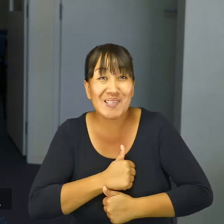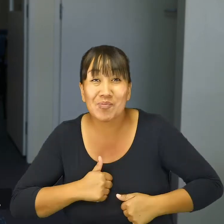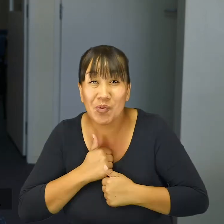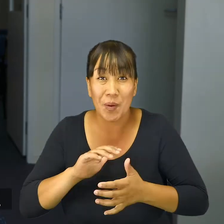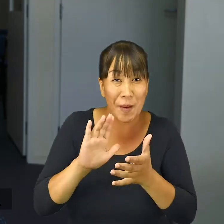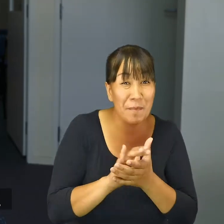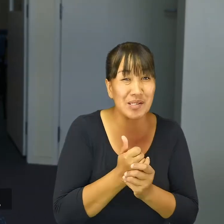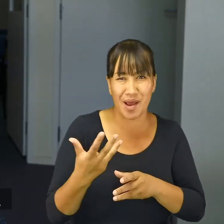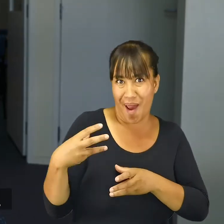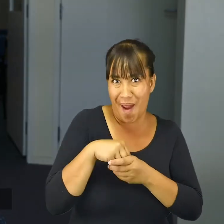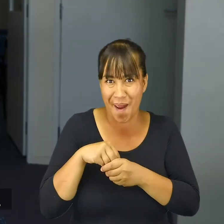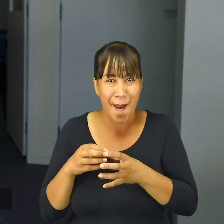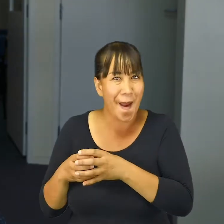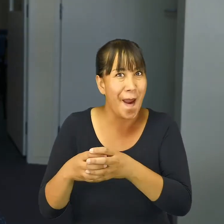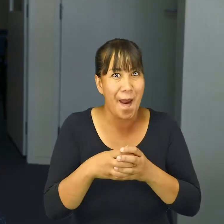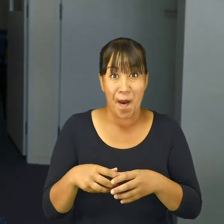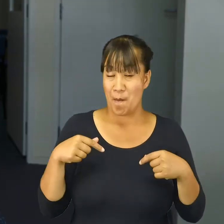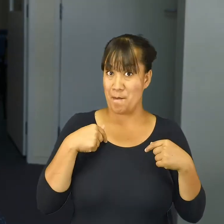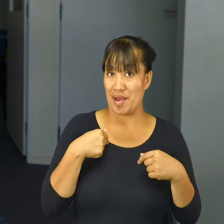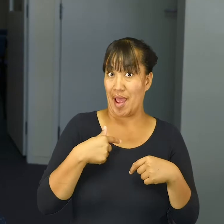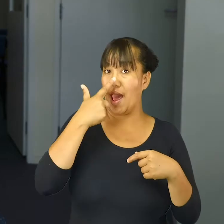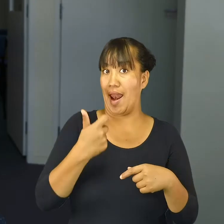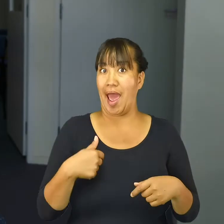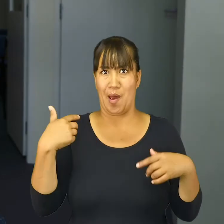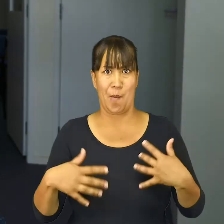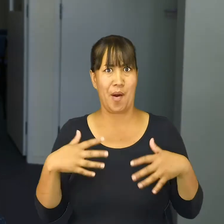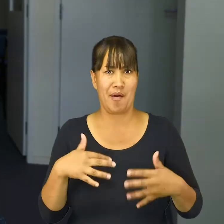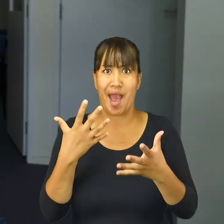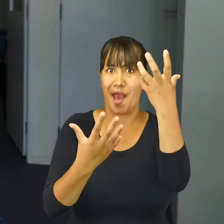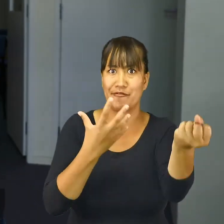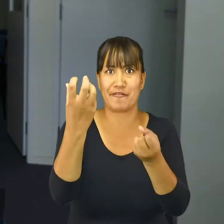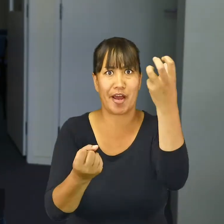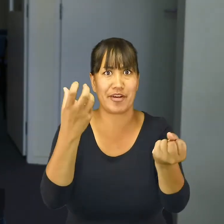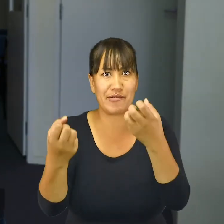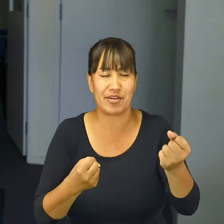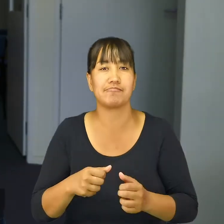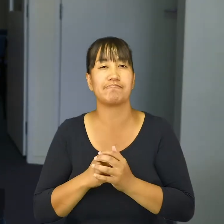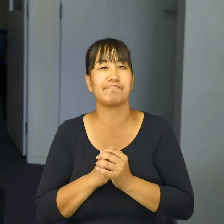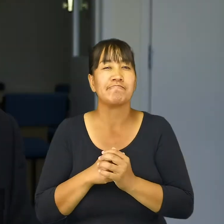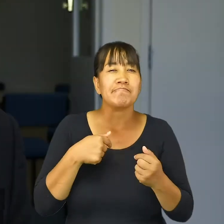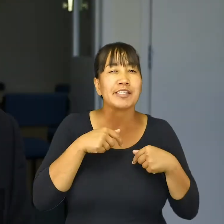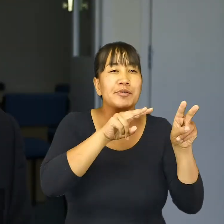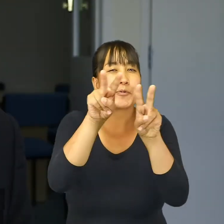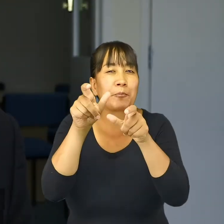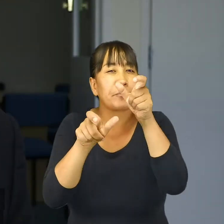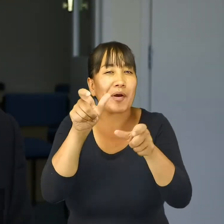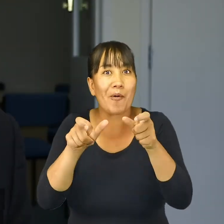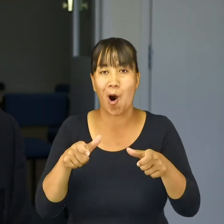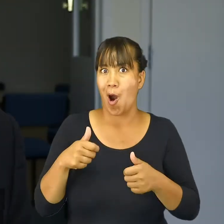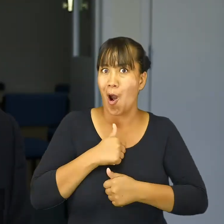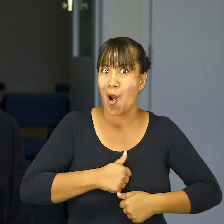me. I've already had the privilege of seeing, and I will hope to have many more, but I'm looking at the people, looking at their